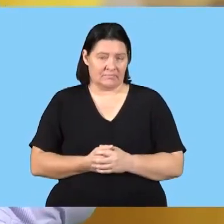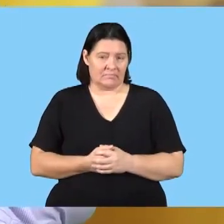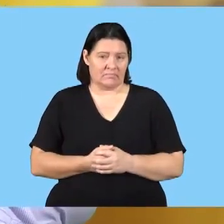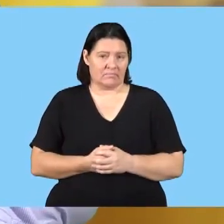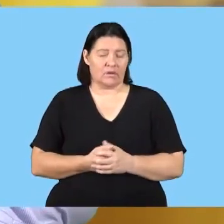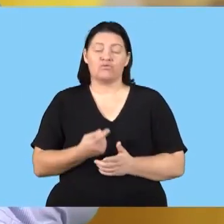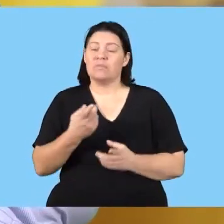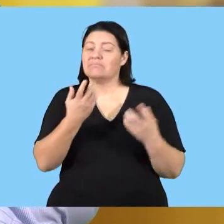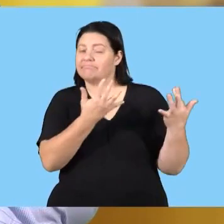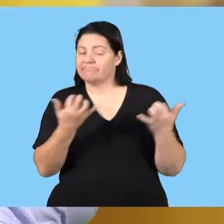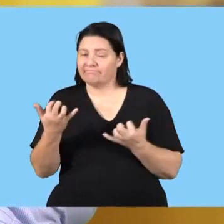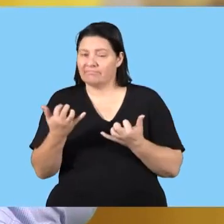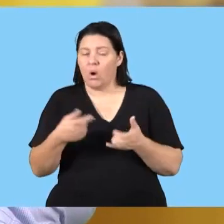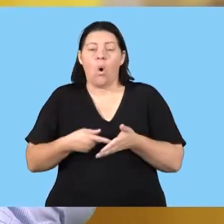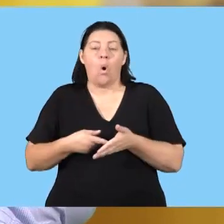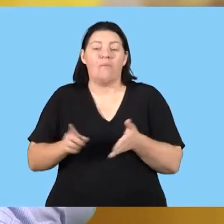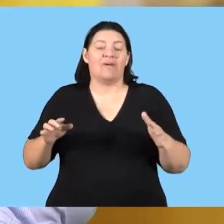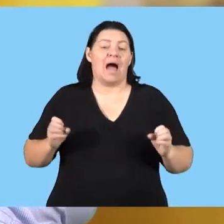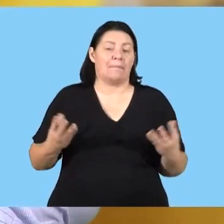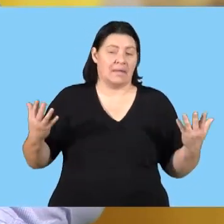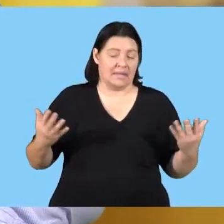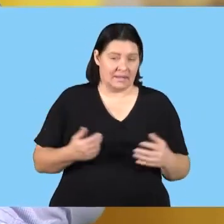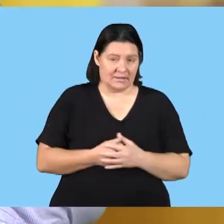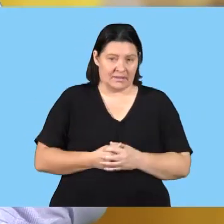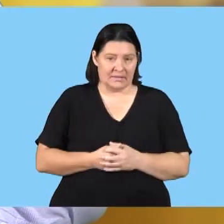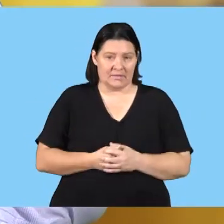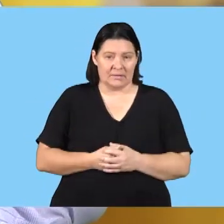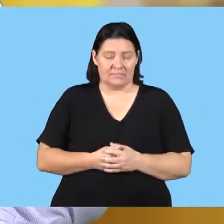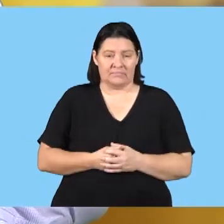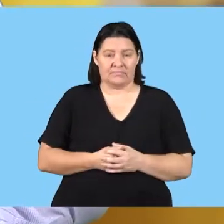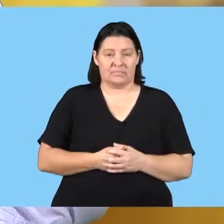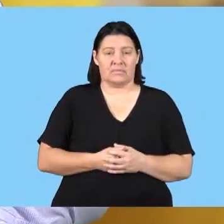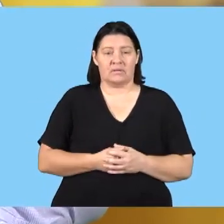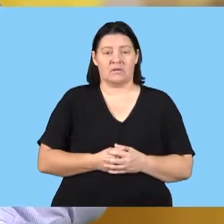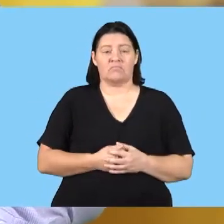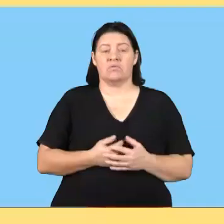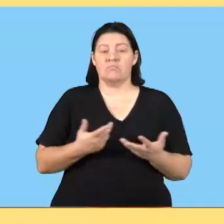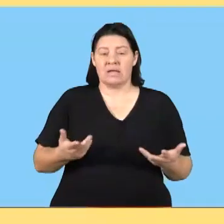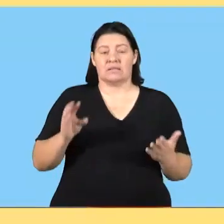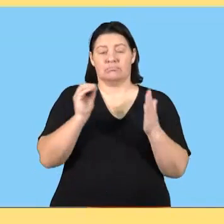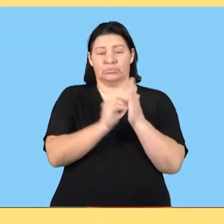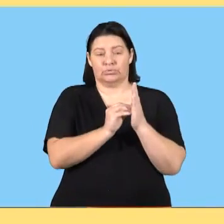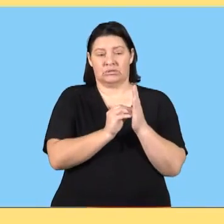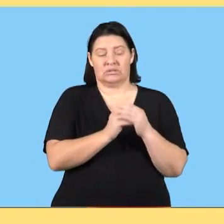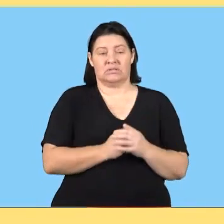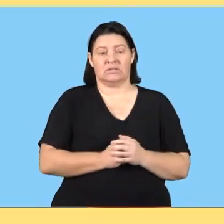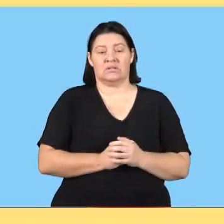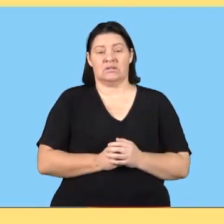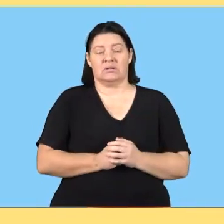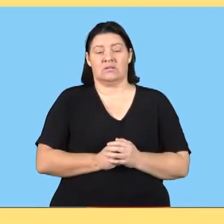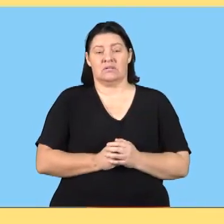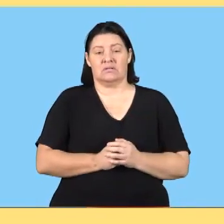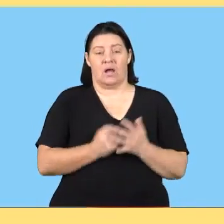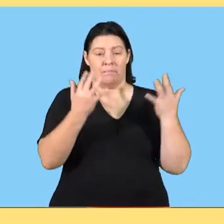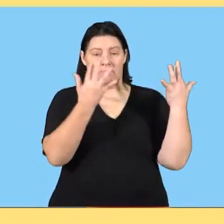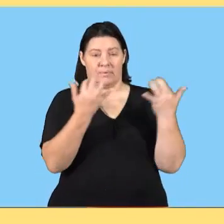is the amount that must be written off as irrecoverable. In order for us to do that, you have to remember